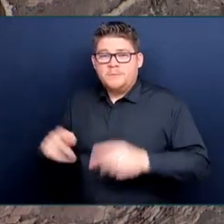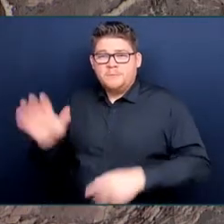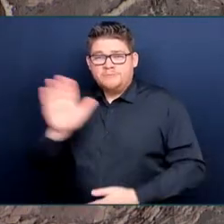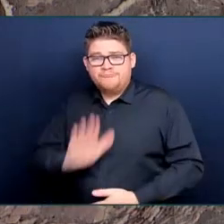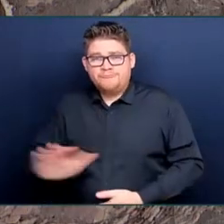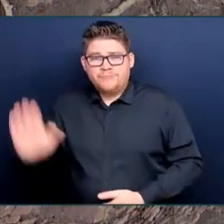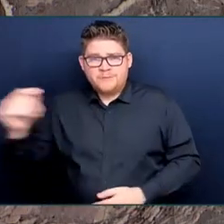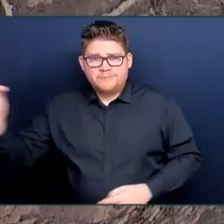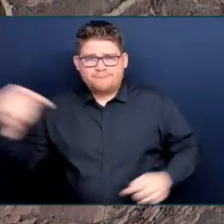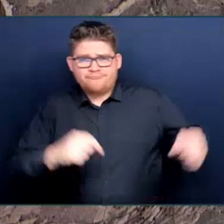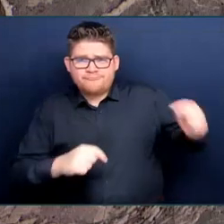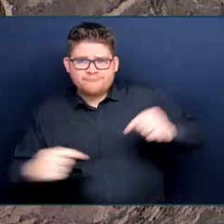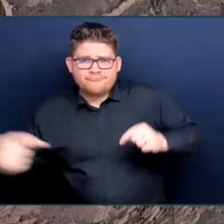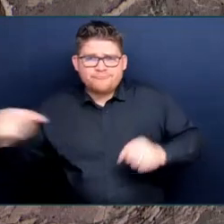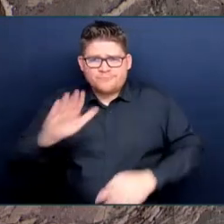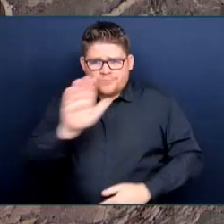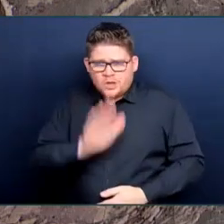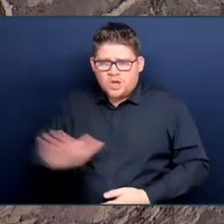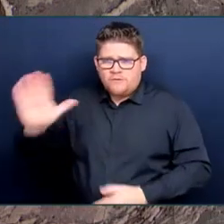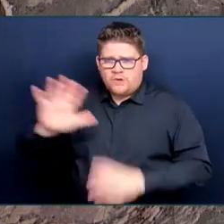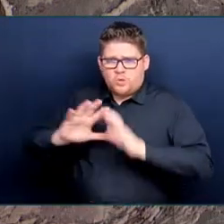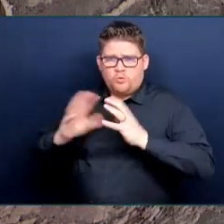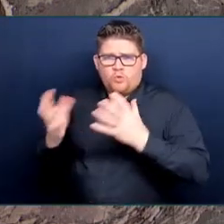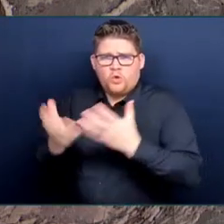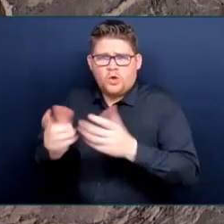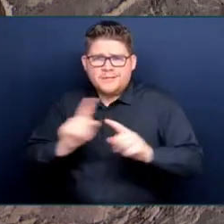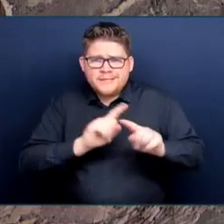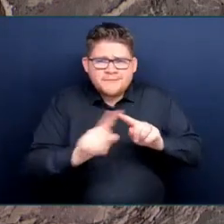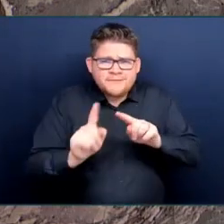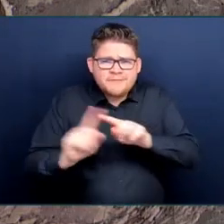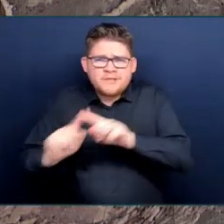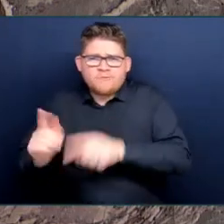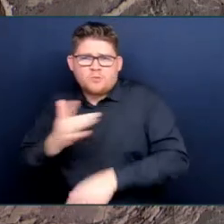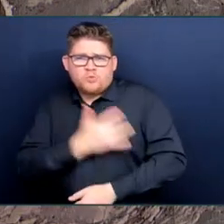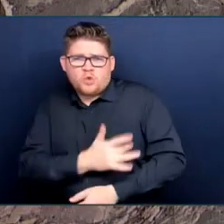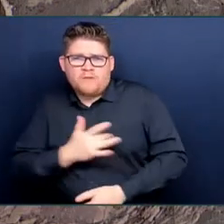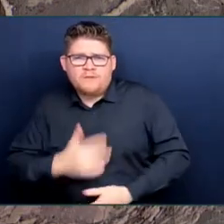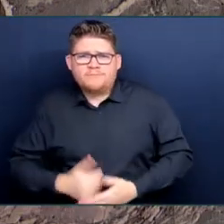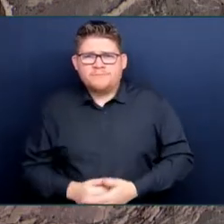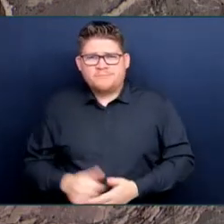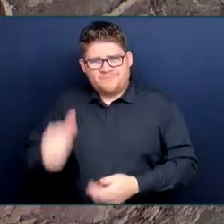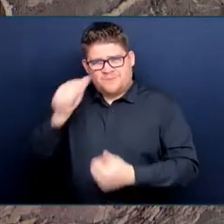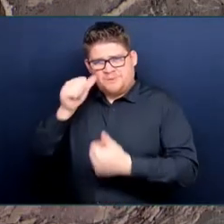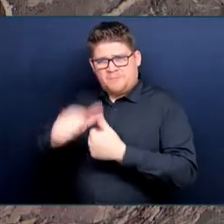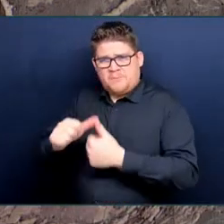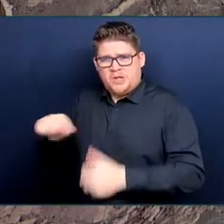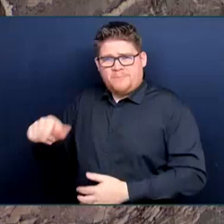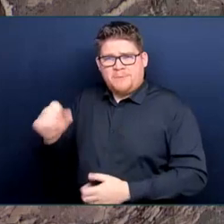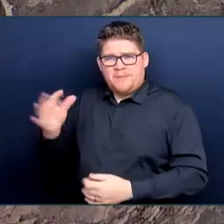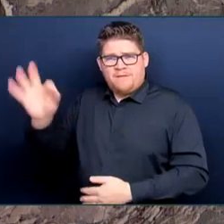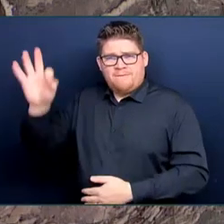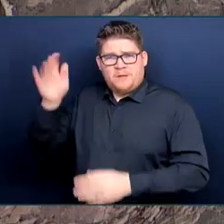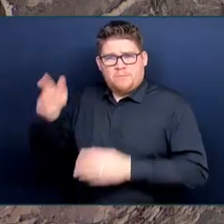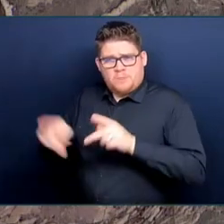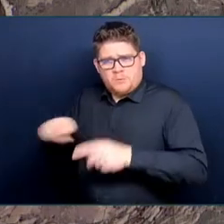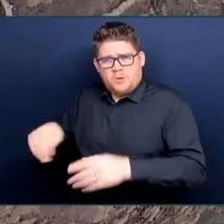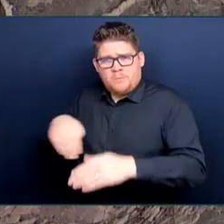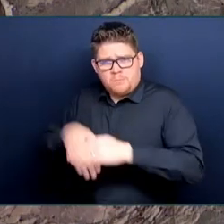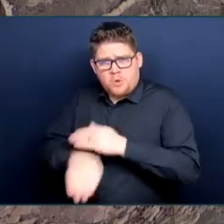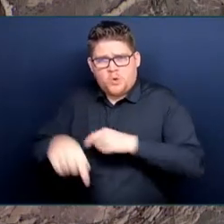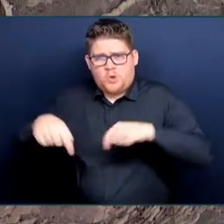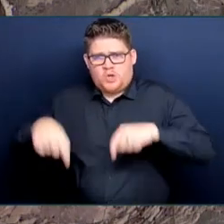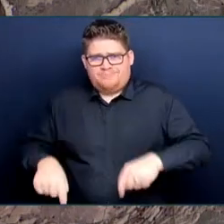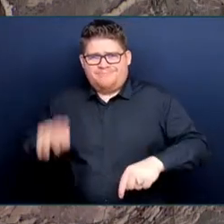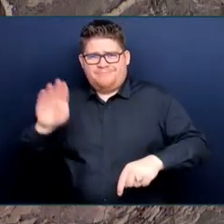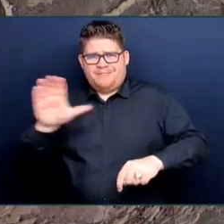And that they too live, work and celebrate